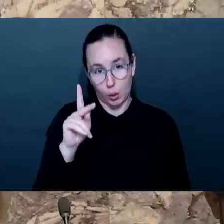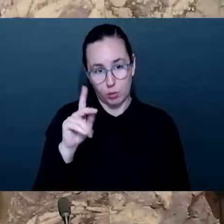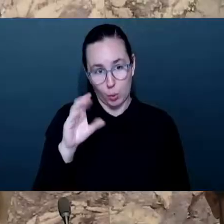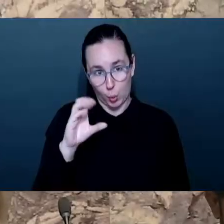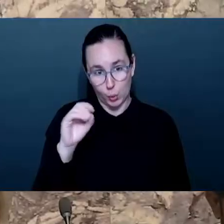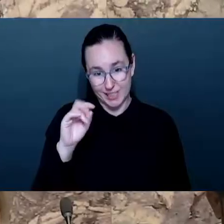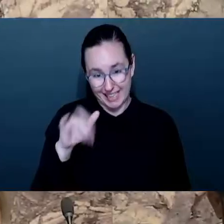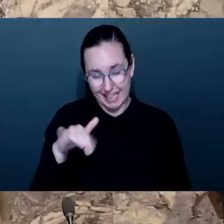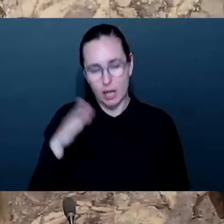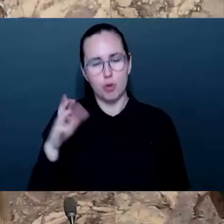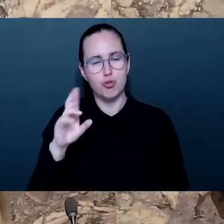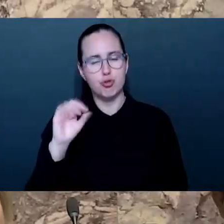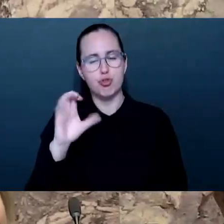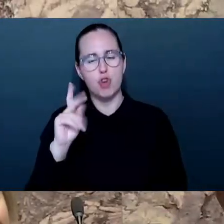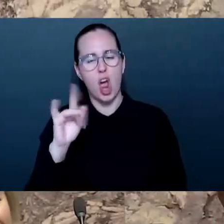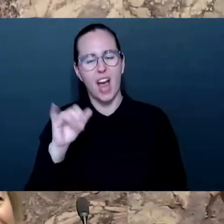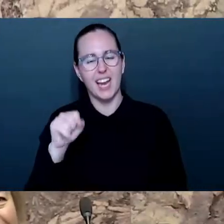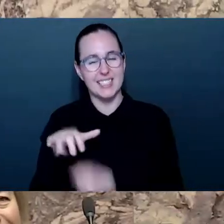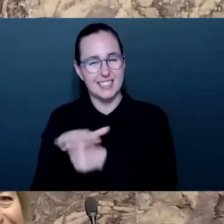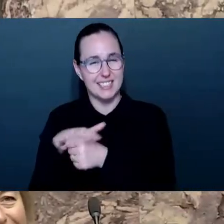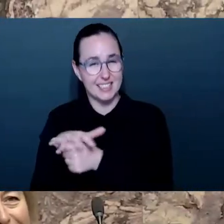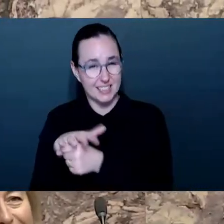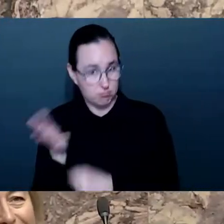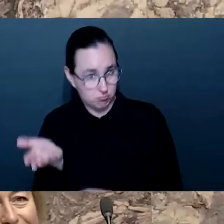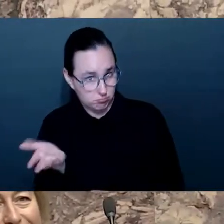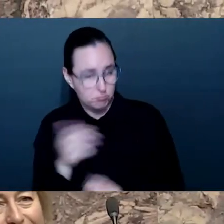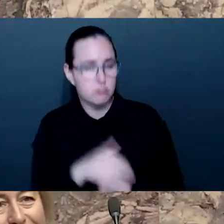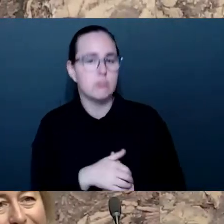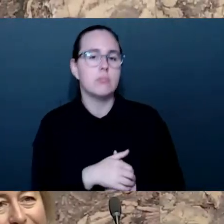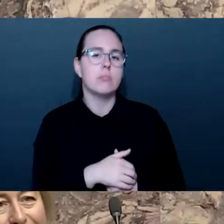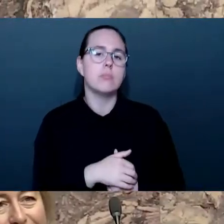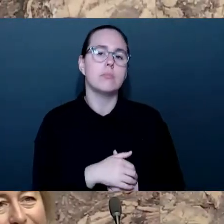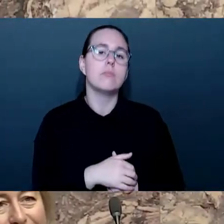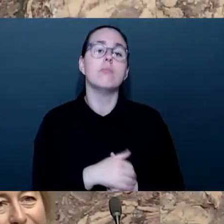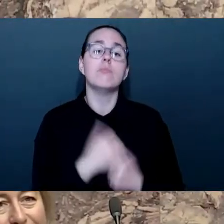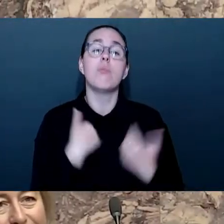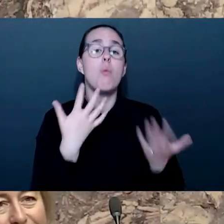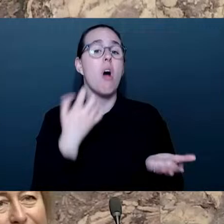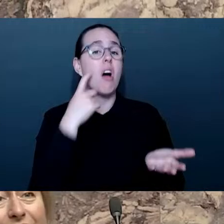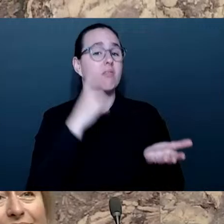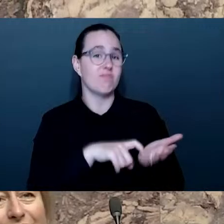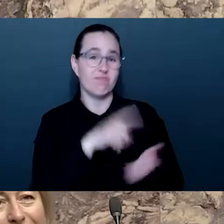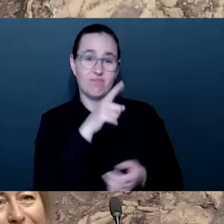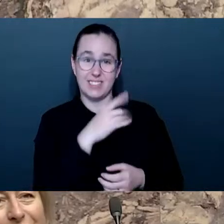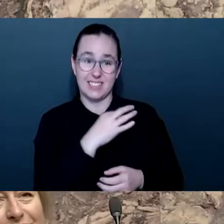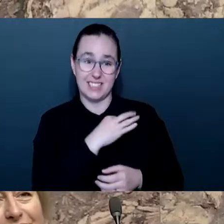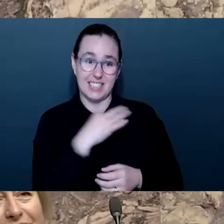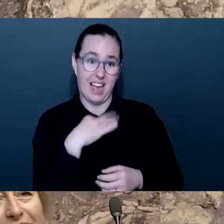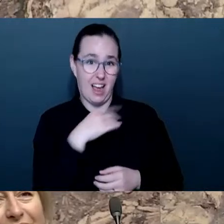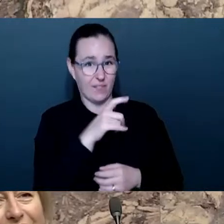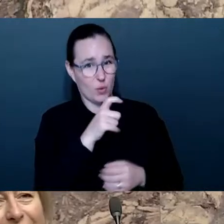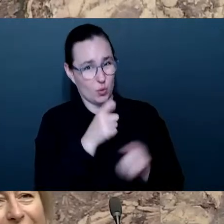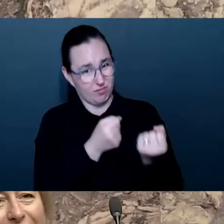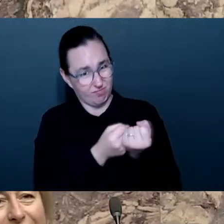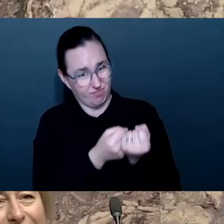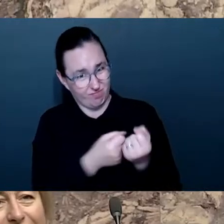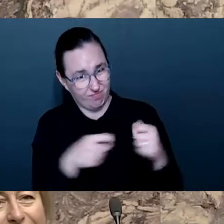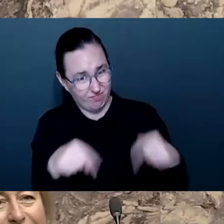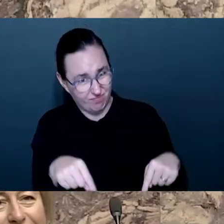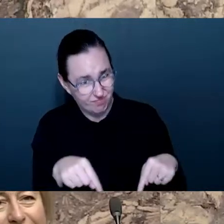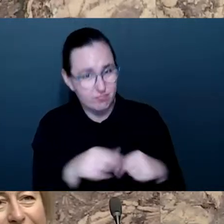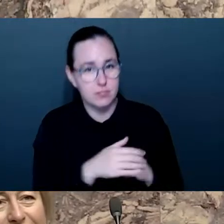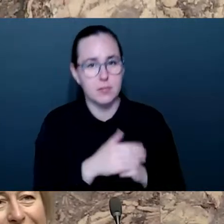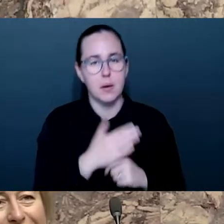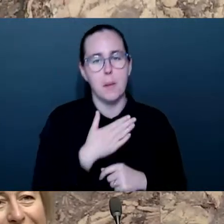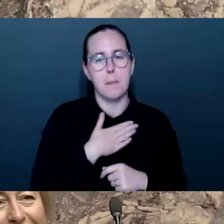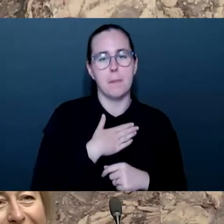always a good day. My LA Pega, it's her birthday today. I won't tell you how old she is because I think I'd get in trouble if I did